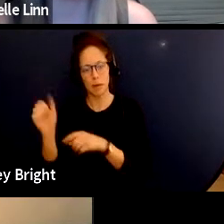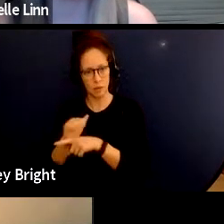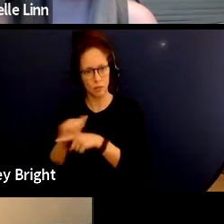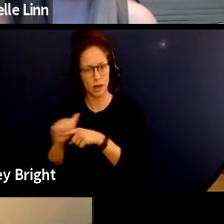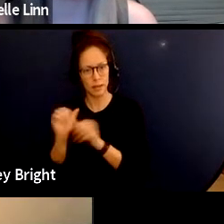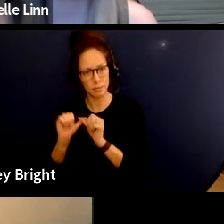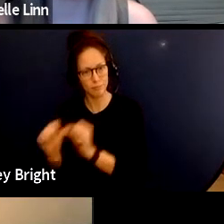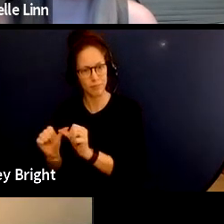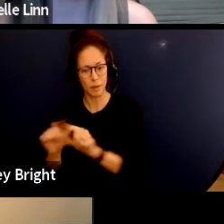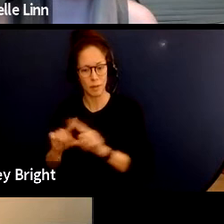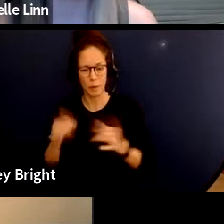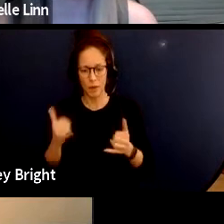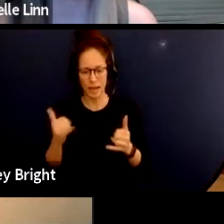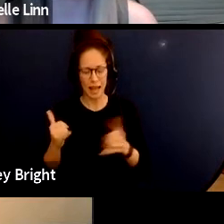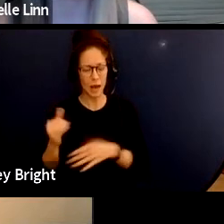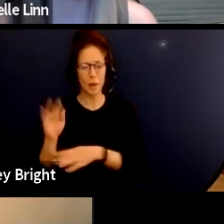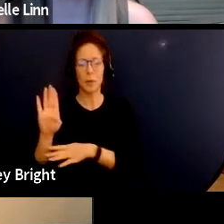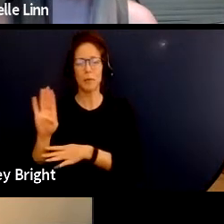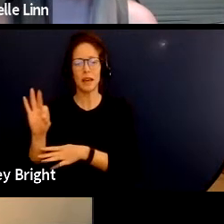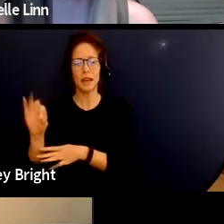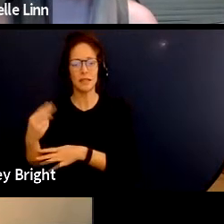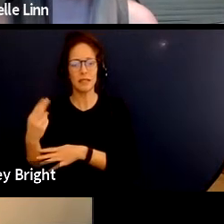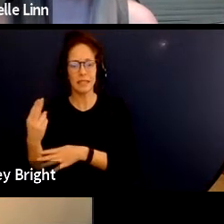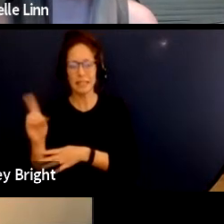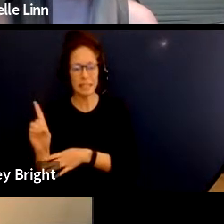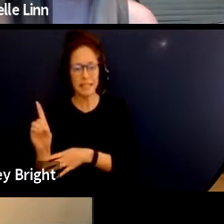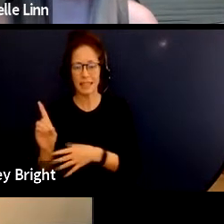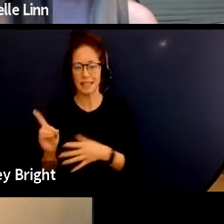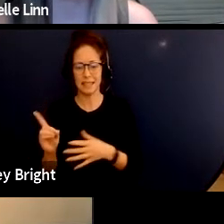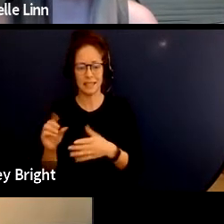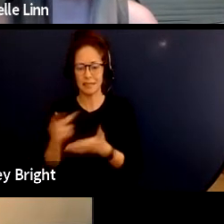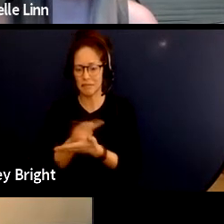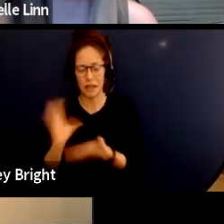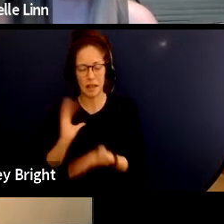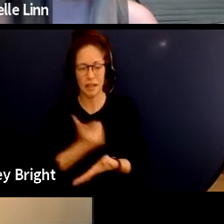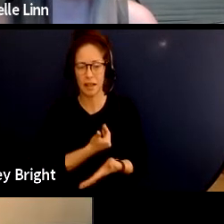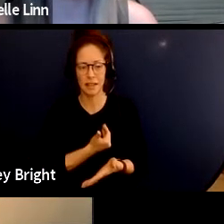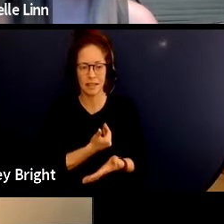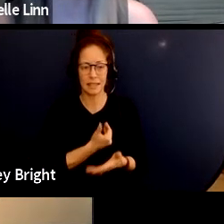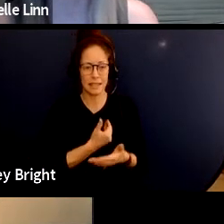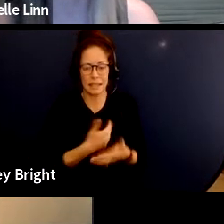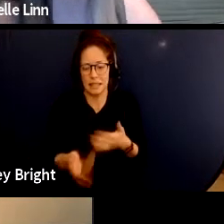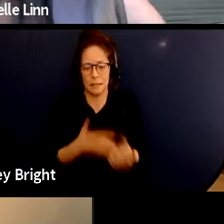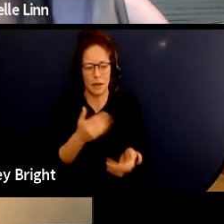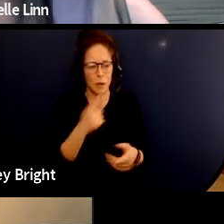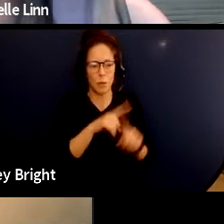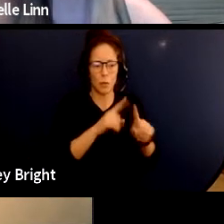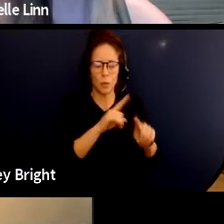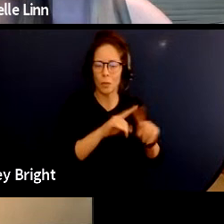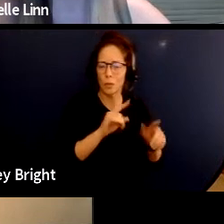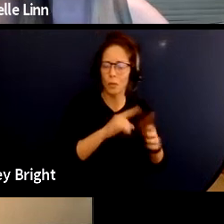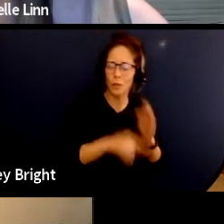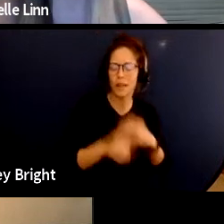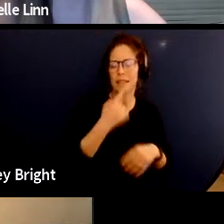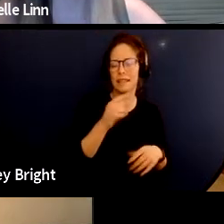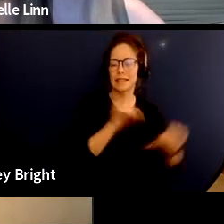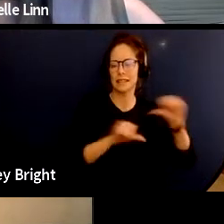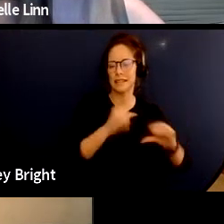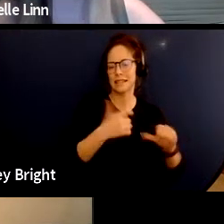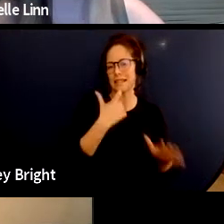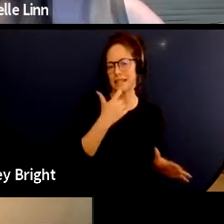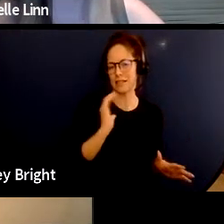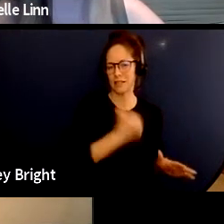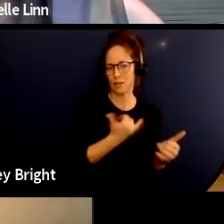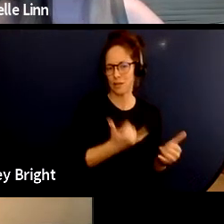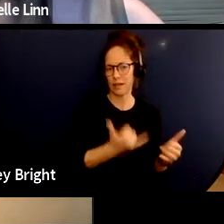is failing us, pushing ahead with reopening despite the recommendations of the scientific community at large. Per the CDC,